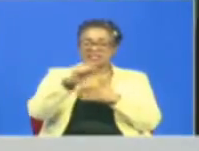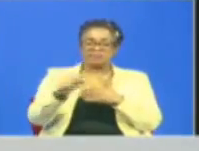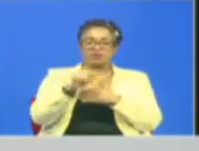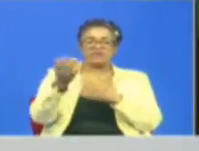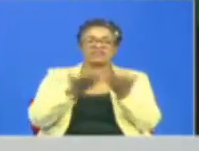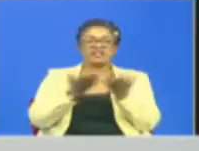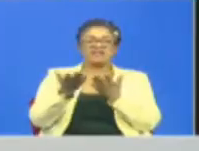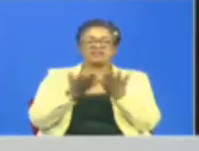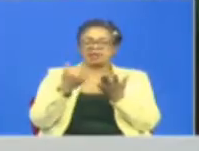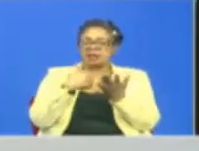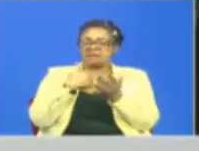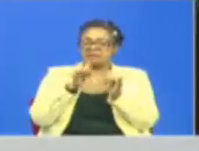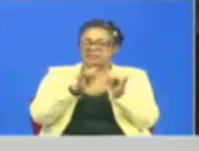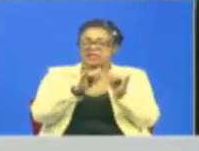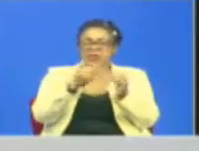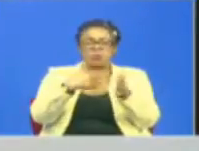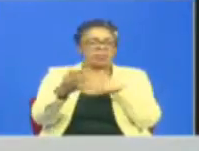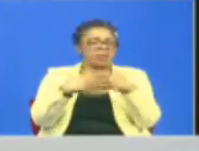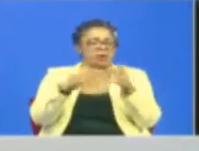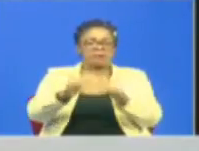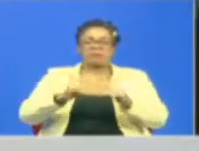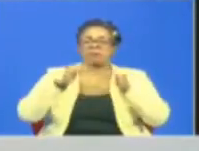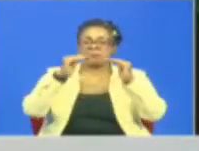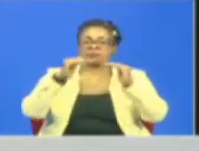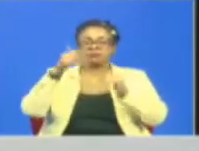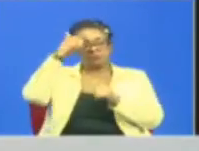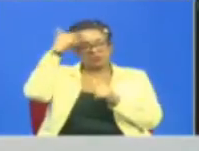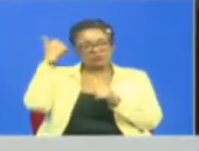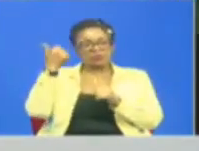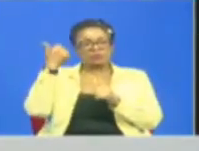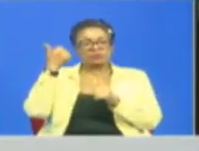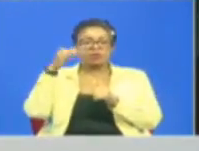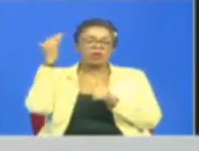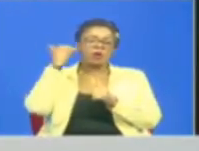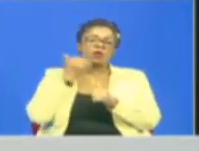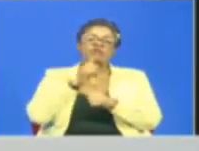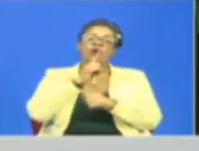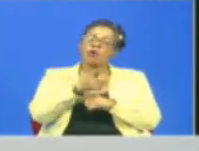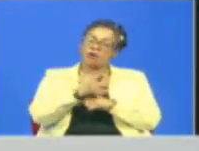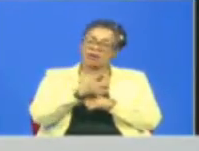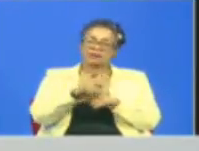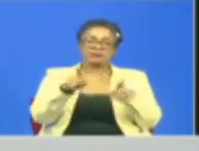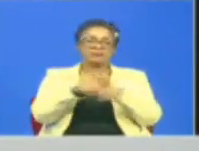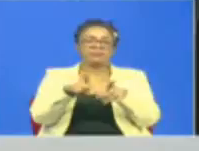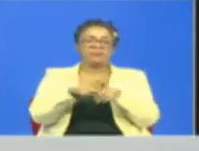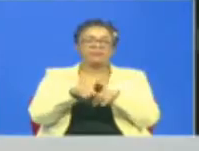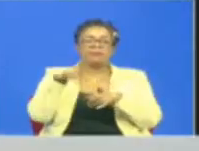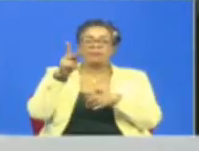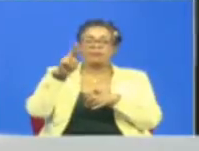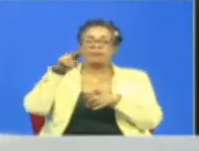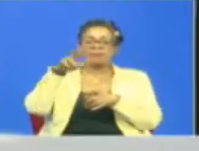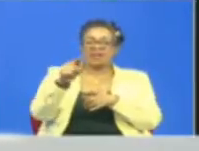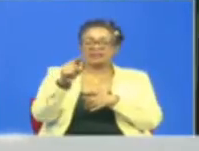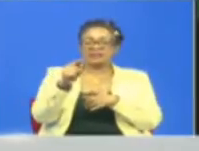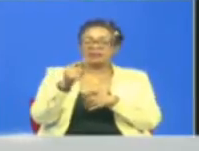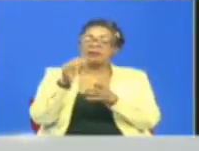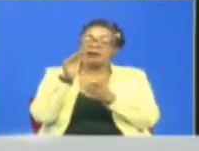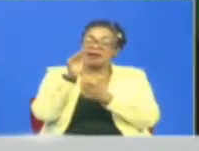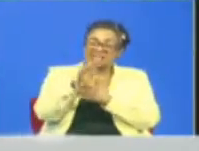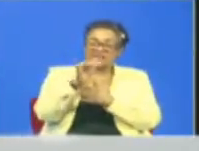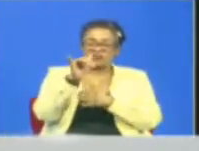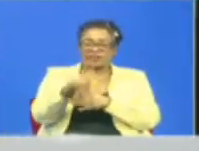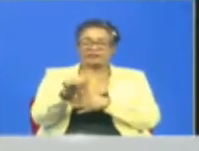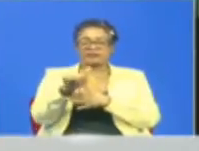without a promotion because the court directed as much and because NUT went for it and it was given.